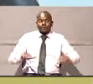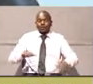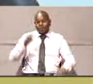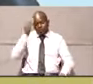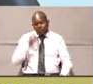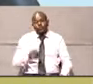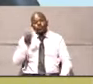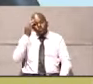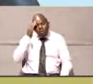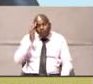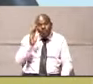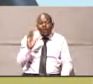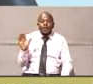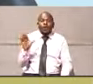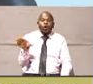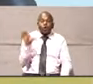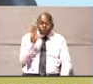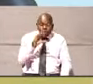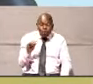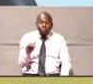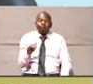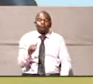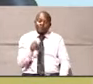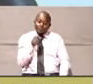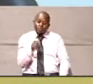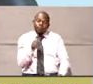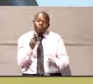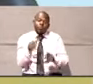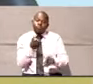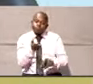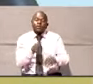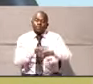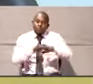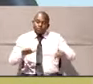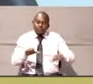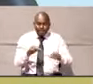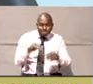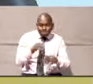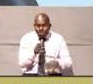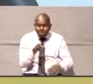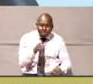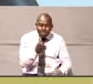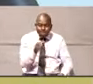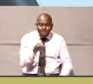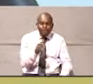because you knew all the claims on this land, but you were there trying to maneuver you.